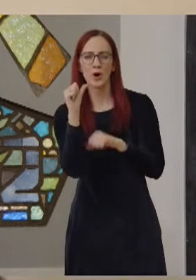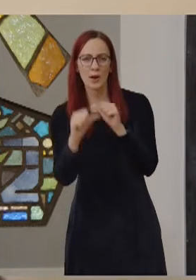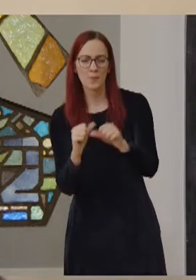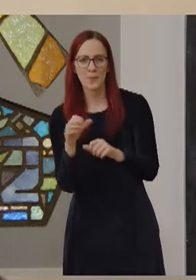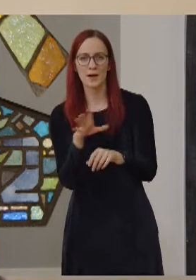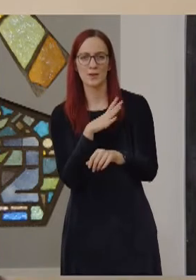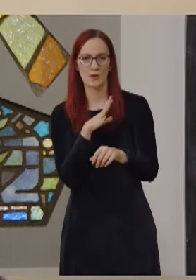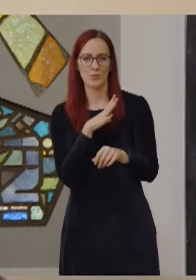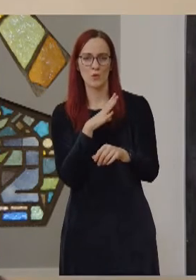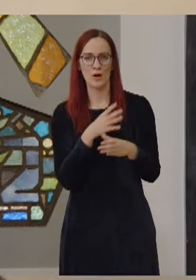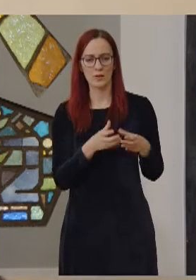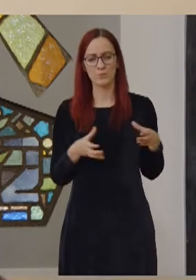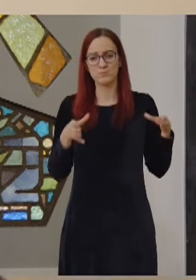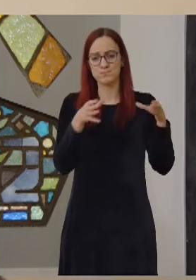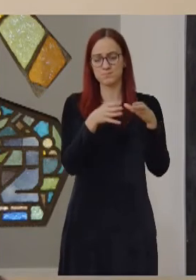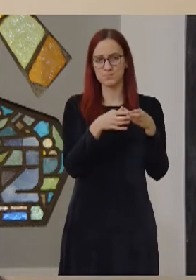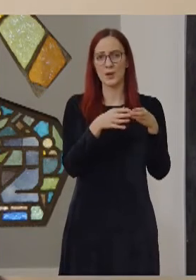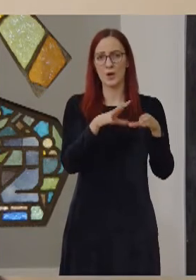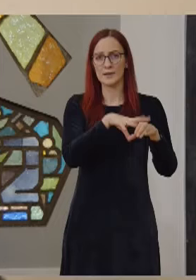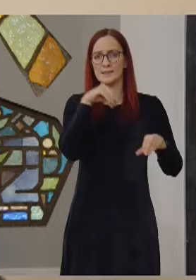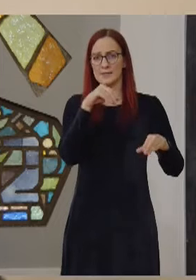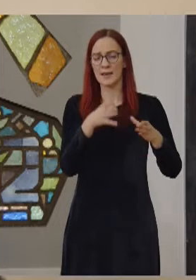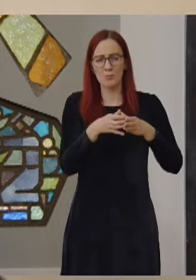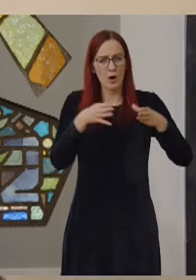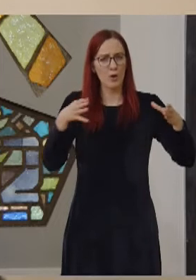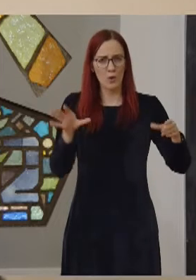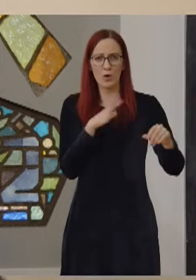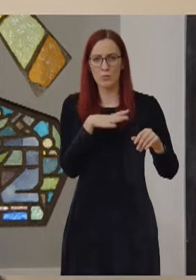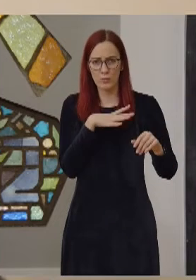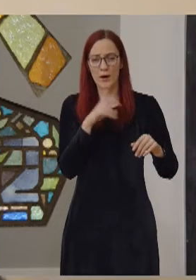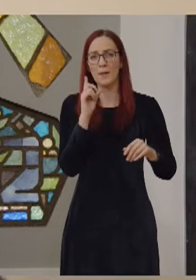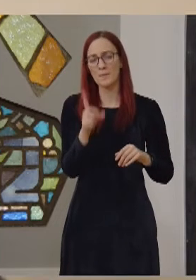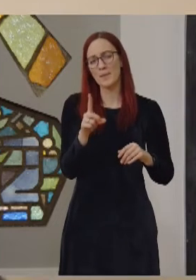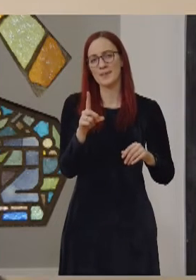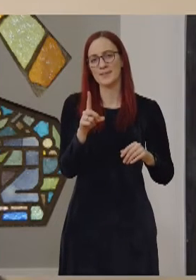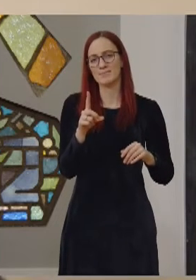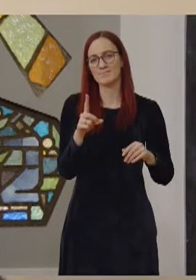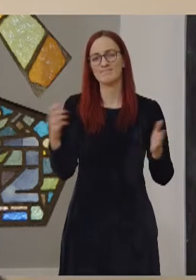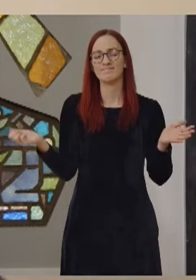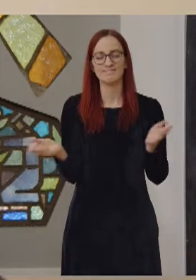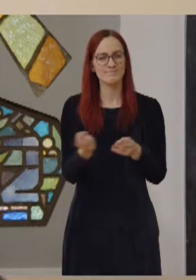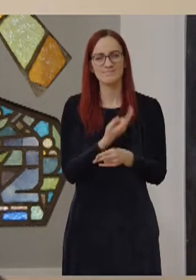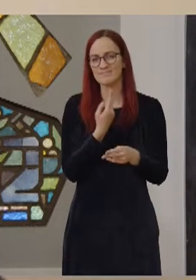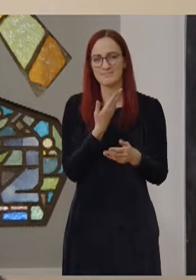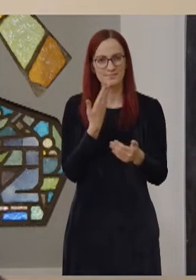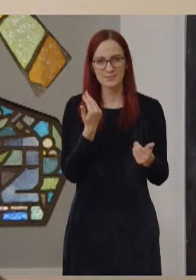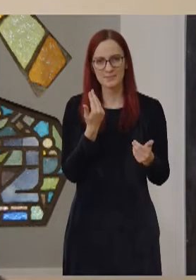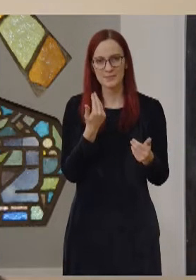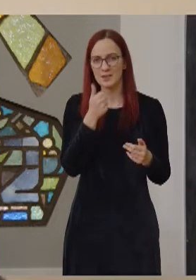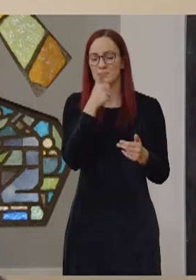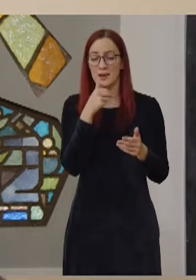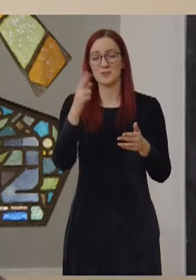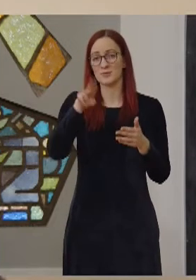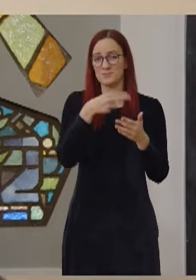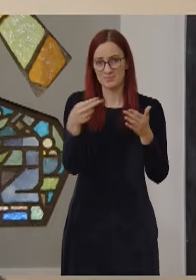programs in 2014, when they were the majority in the Lithuanian parliament,